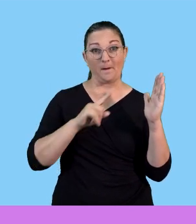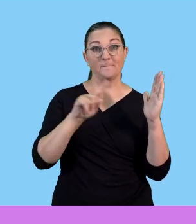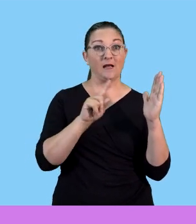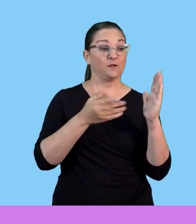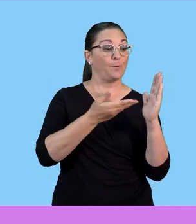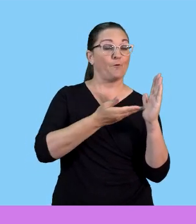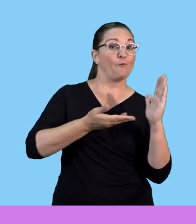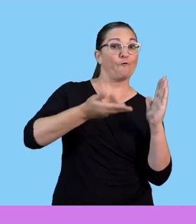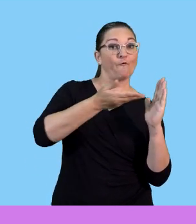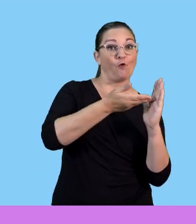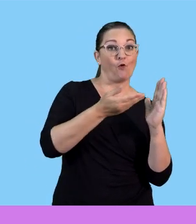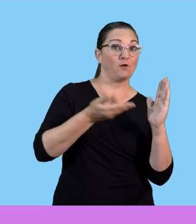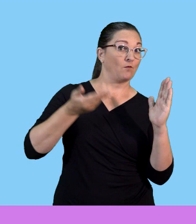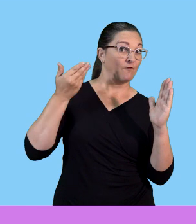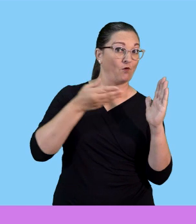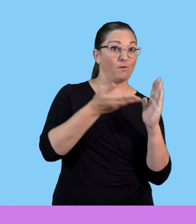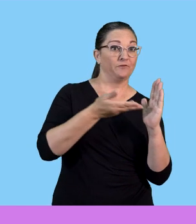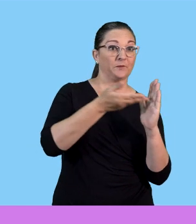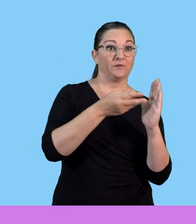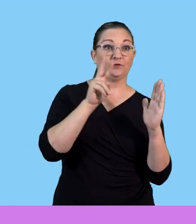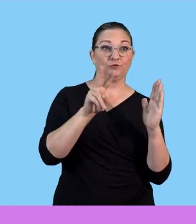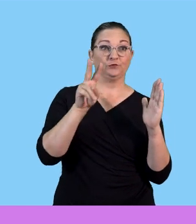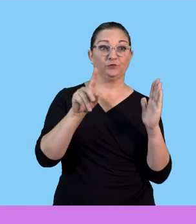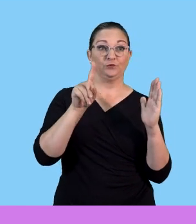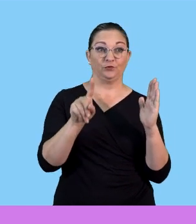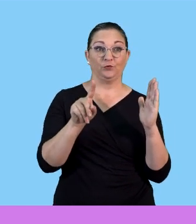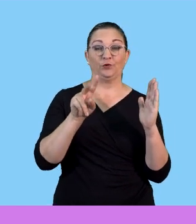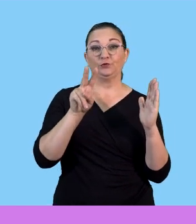221,299, and the previous reading is